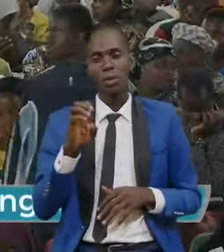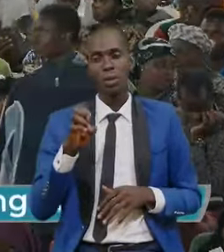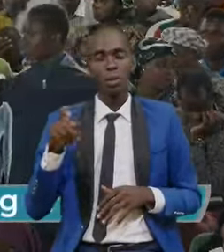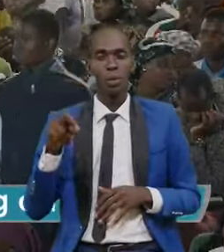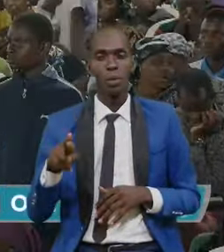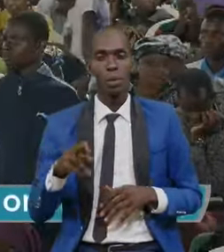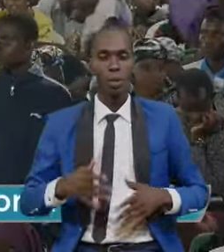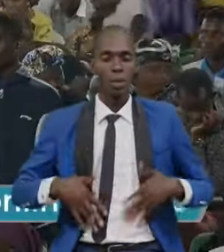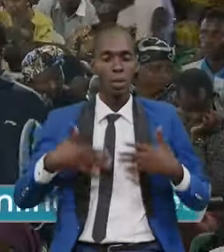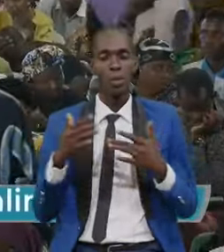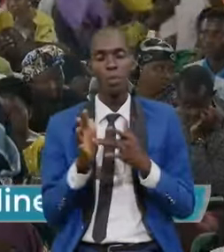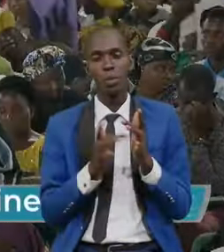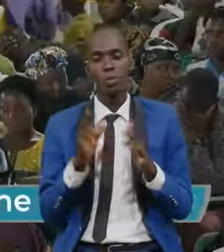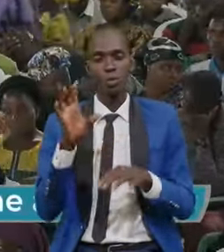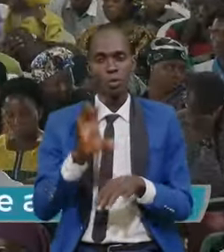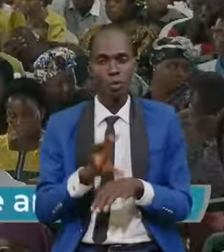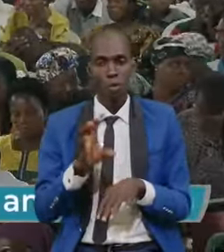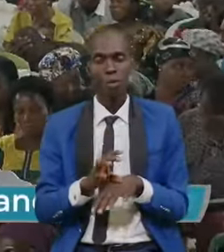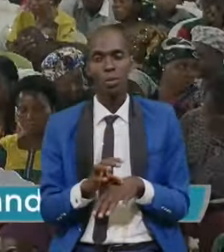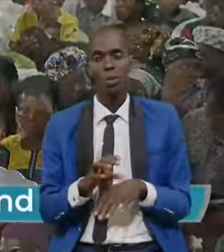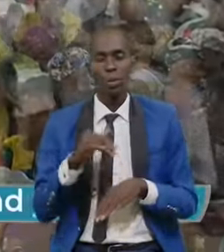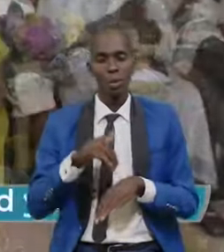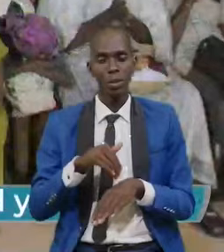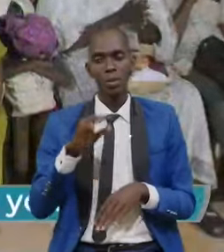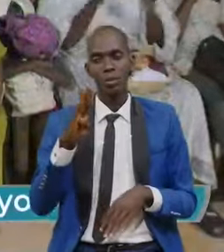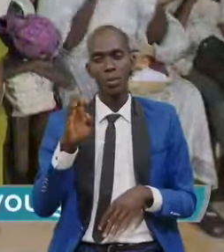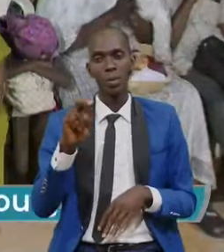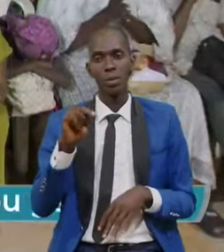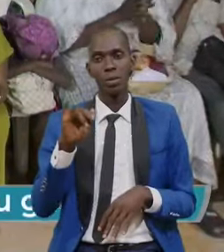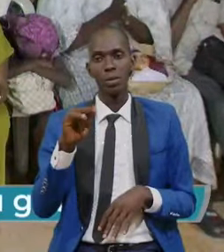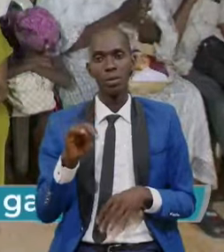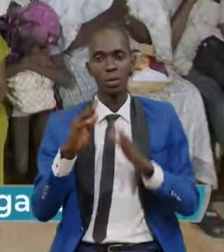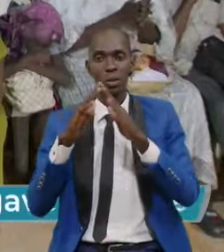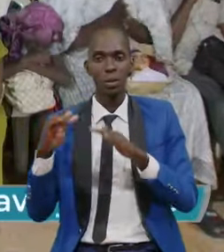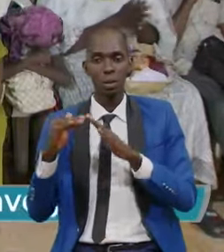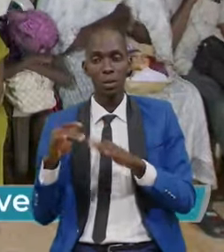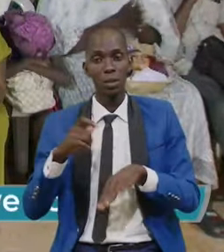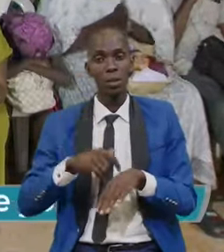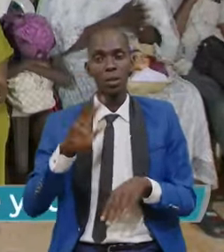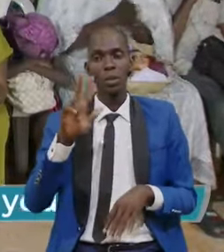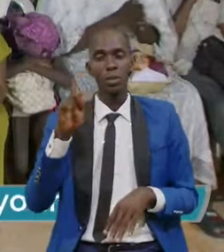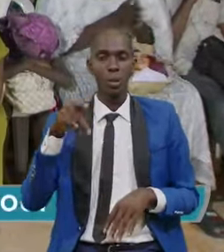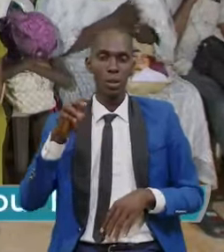153 Ekwewon Road, Benin City, time 3 p.m.